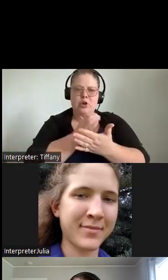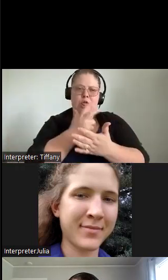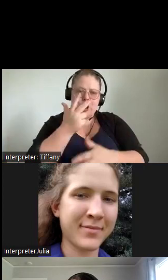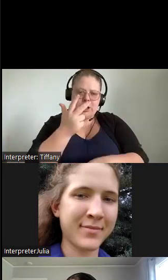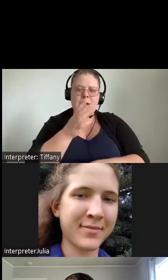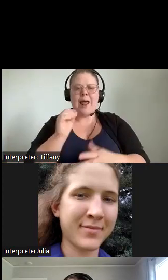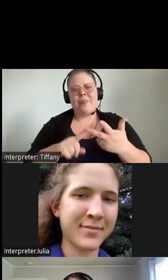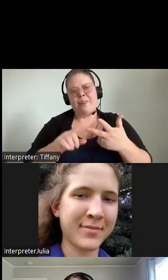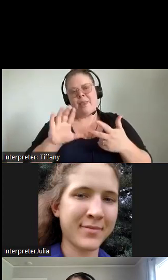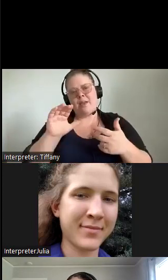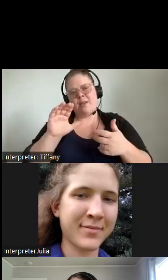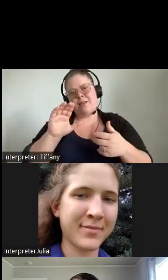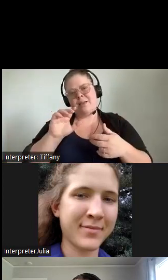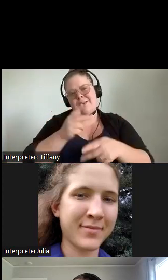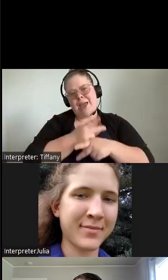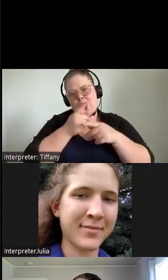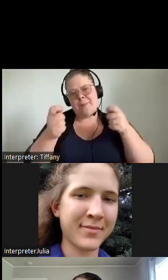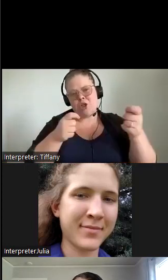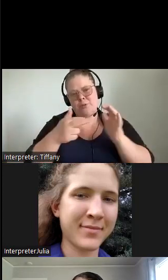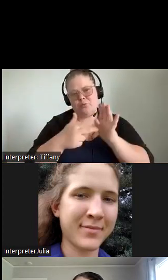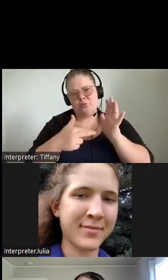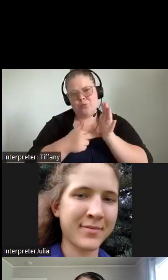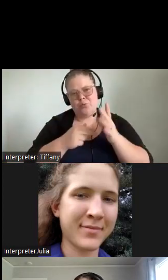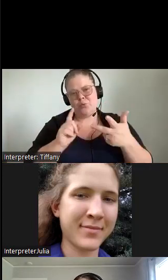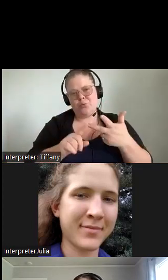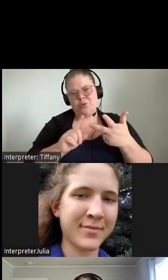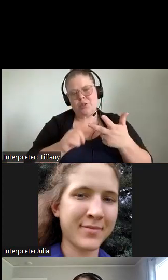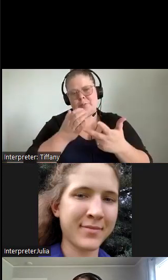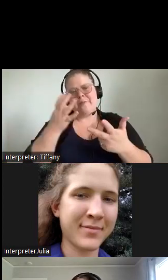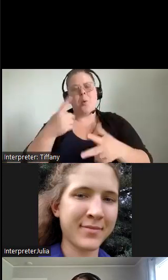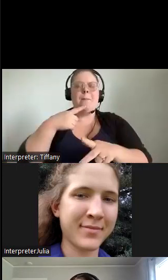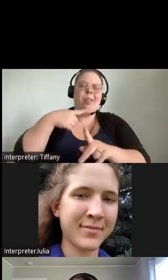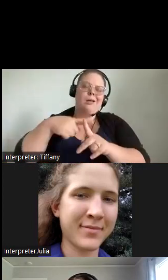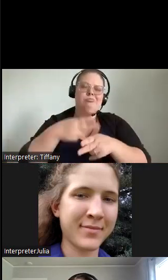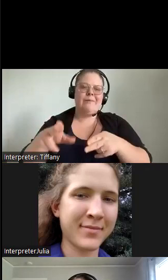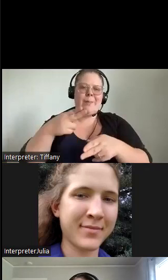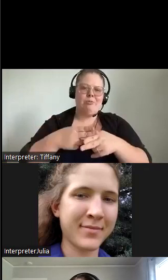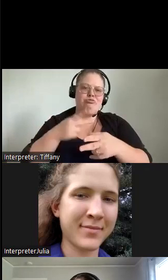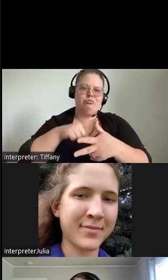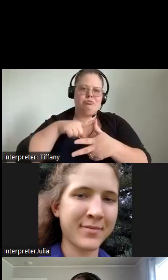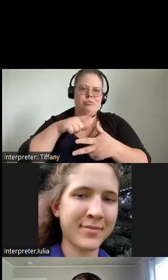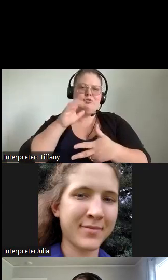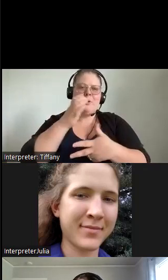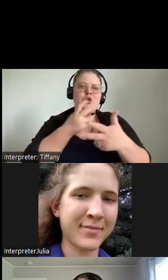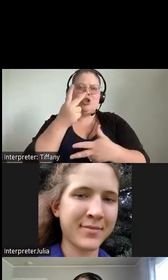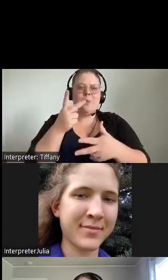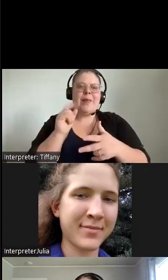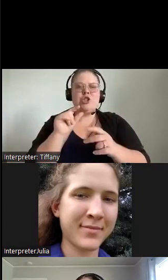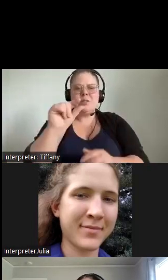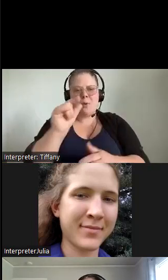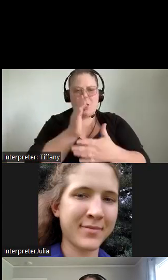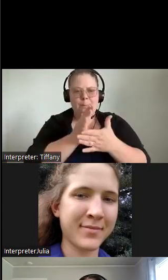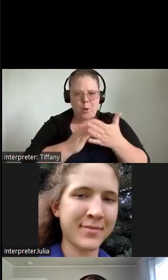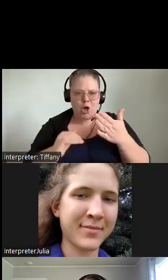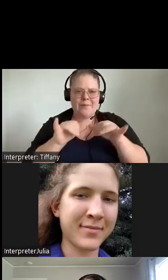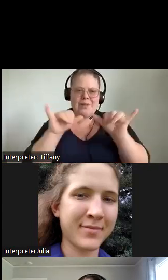the care management rules in chapter 4 and what I've referenced in chapter 2, are just a small piece of the care coordination system and infrastructure.